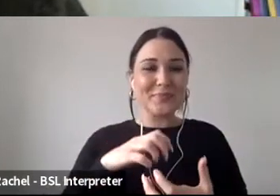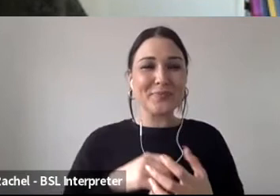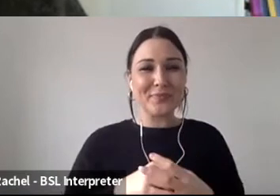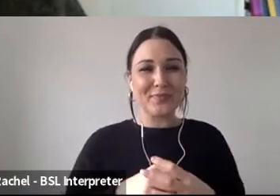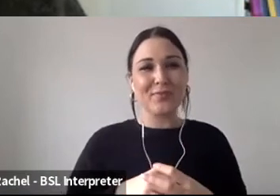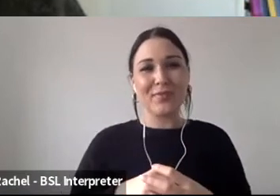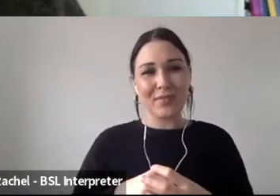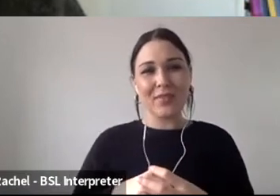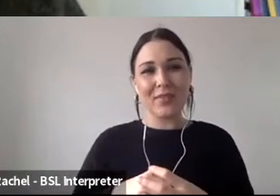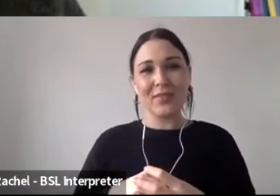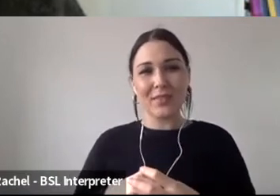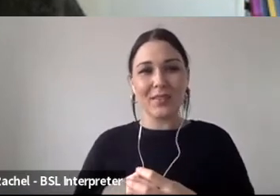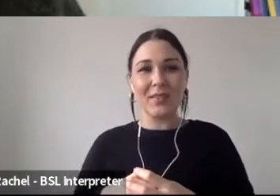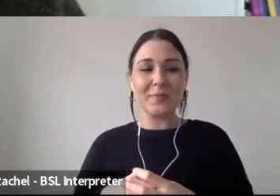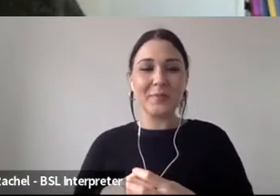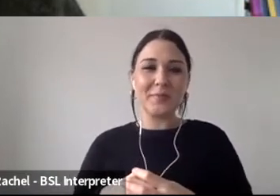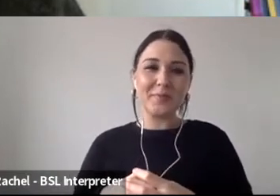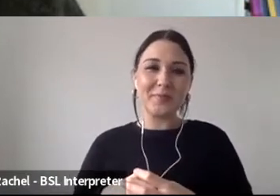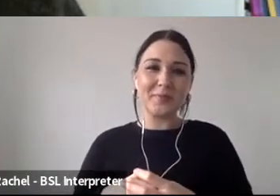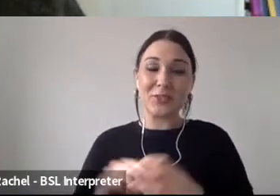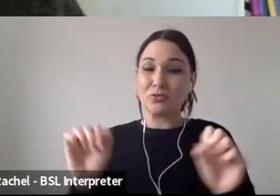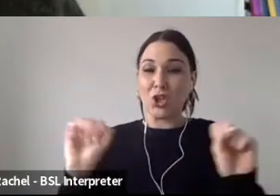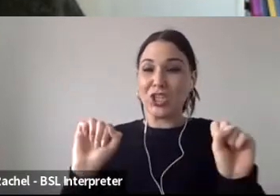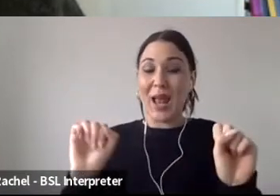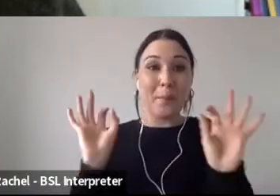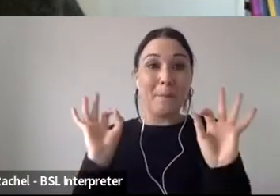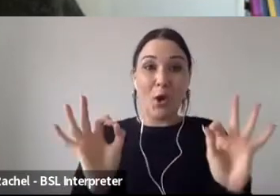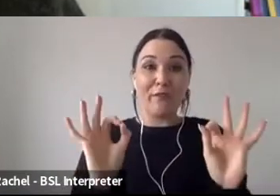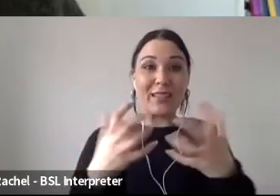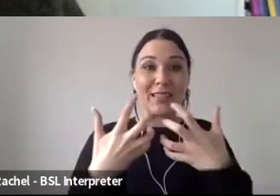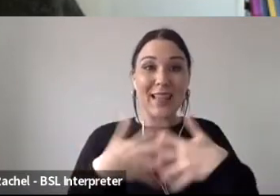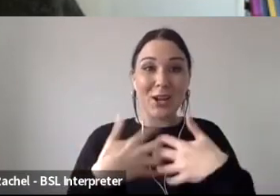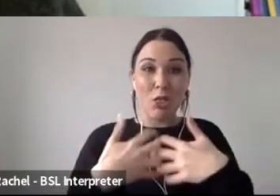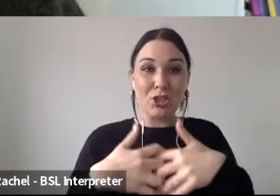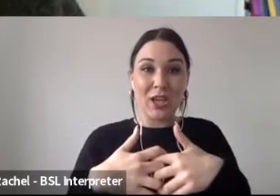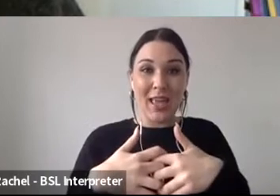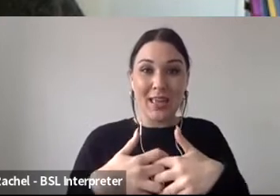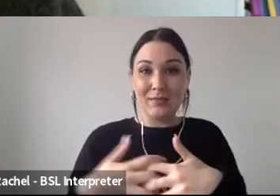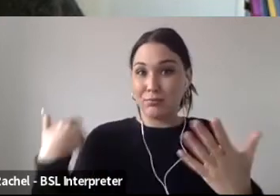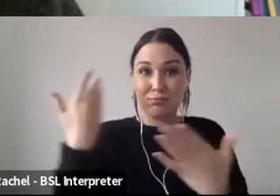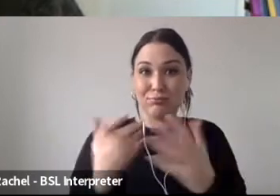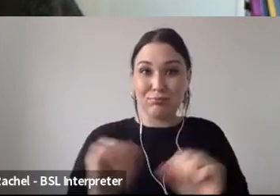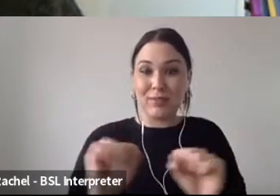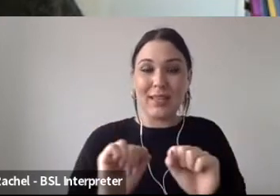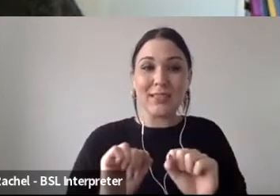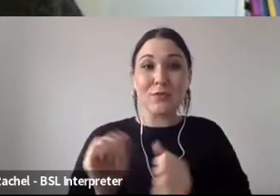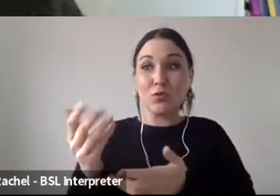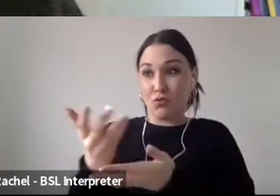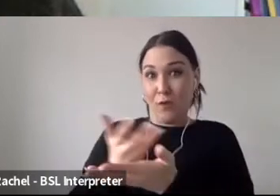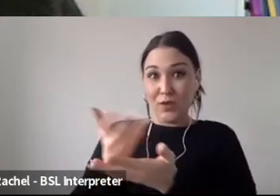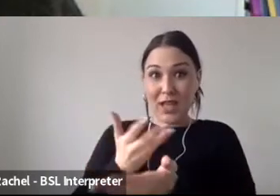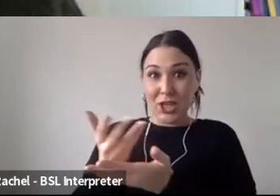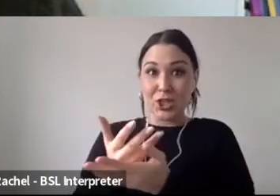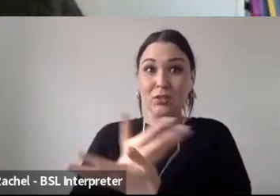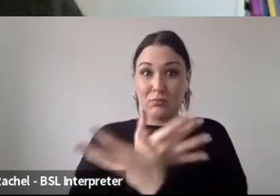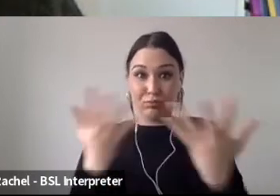I think we've yet to get to the point where we get perfect technology. And even so, if I'm having a conversation with most